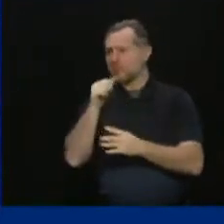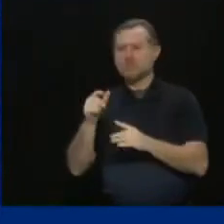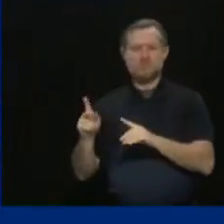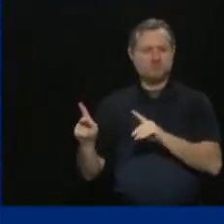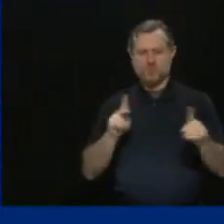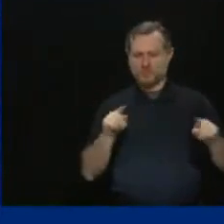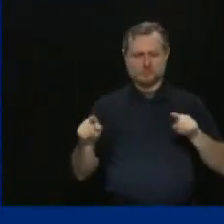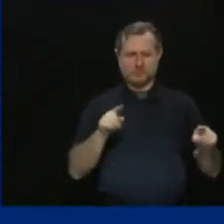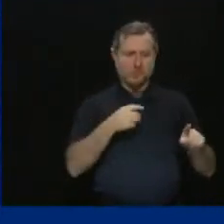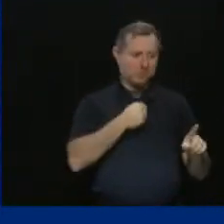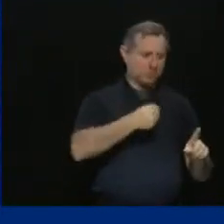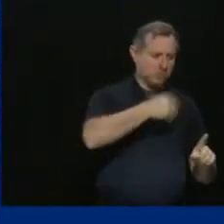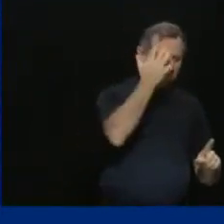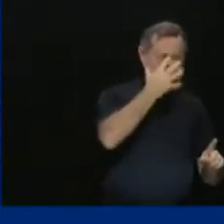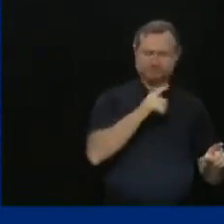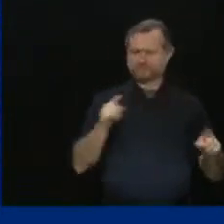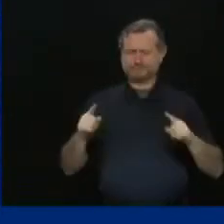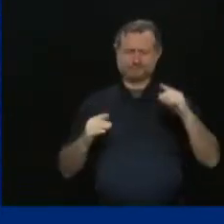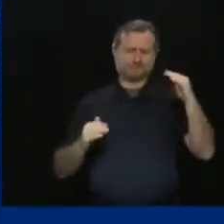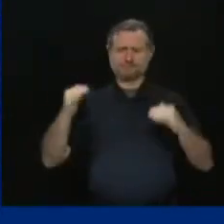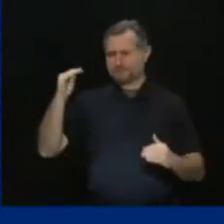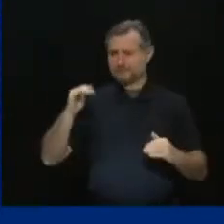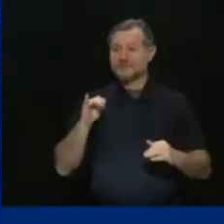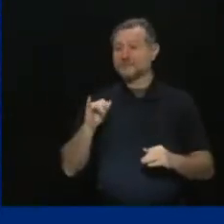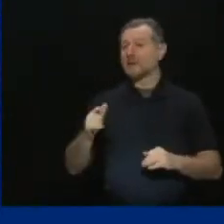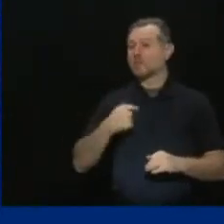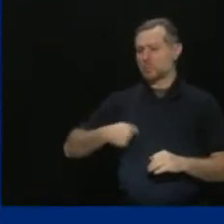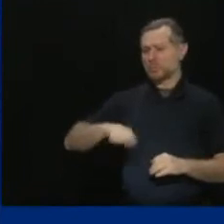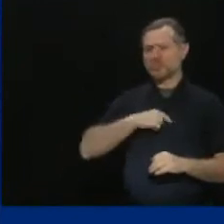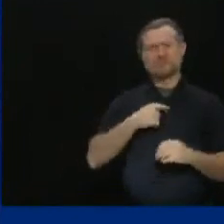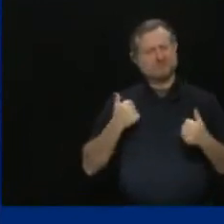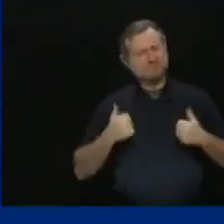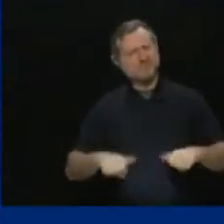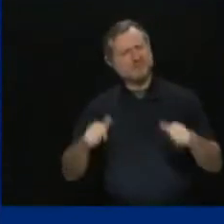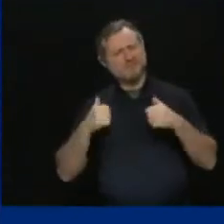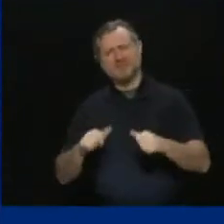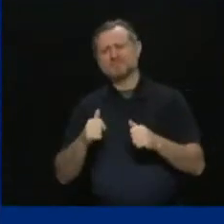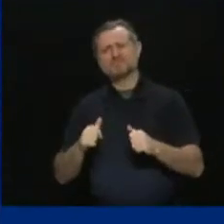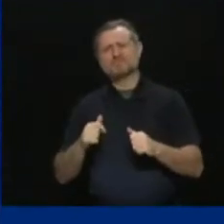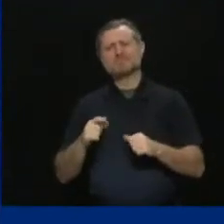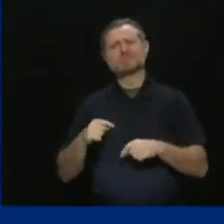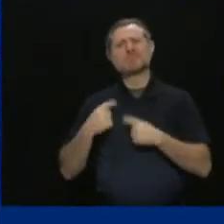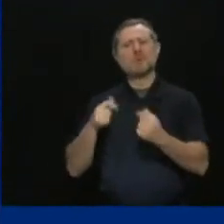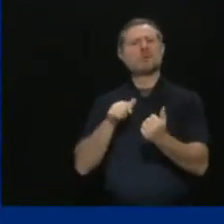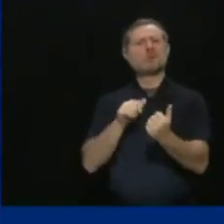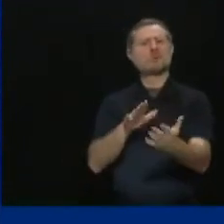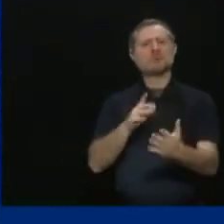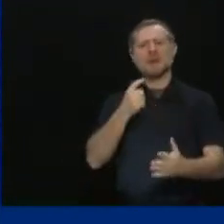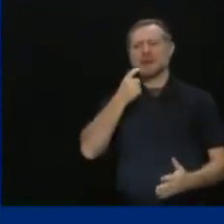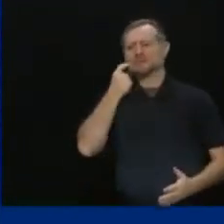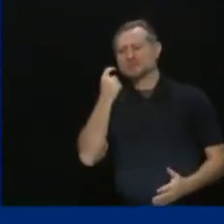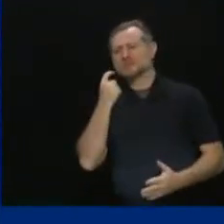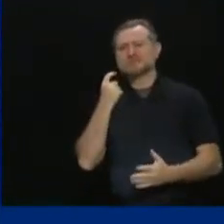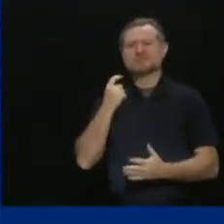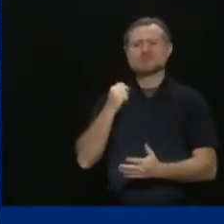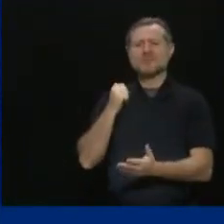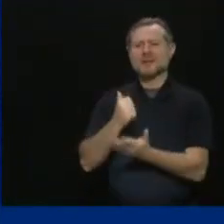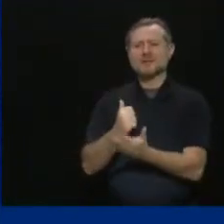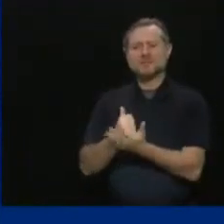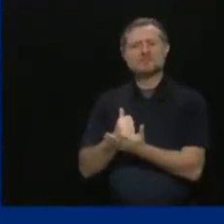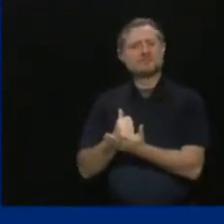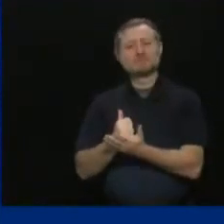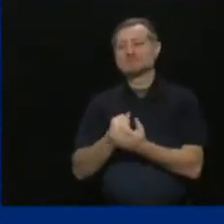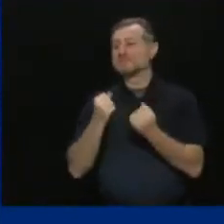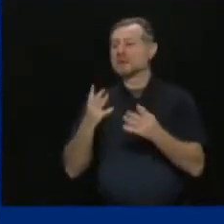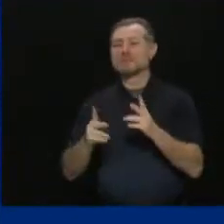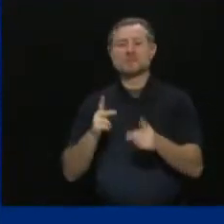rates. And while we have made tremendous strides in our approaches to addiction treatment, too many people still